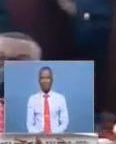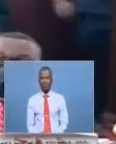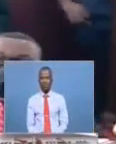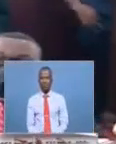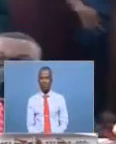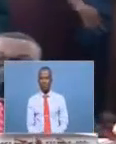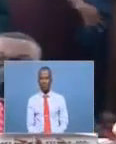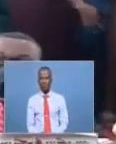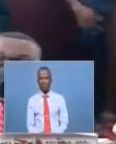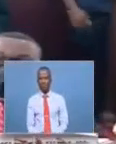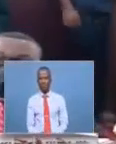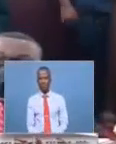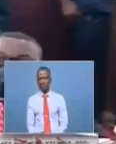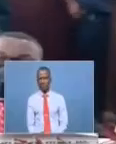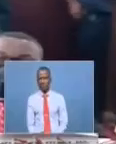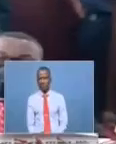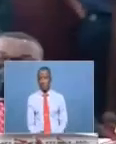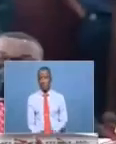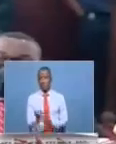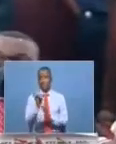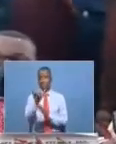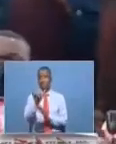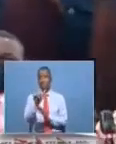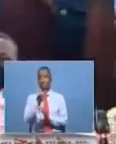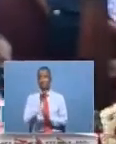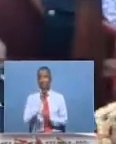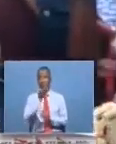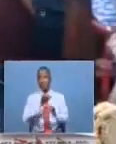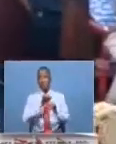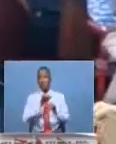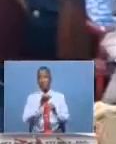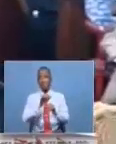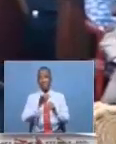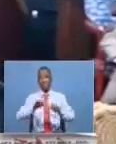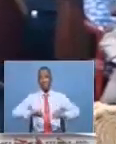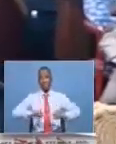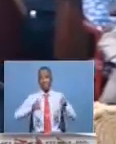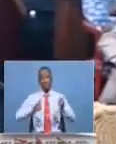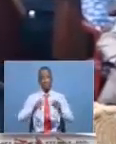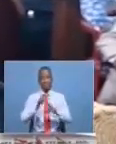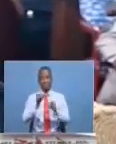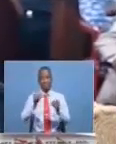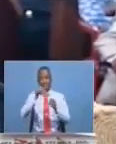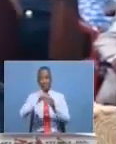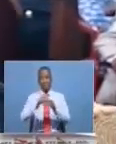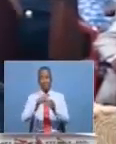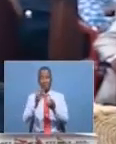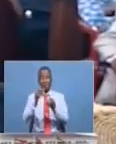Now, this does not appear to be denied in the submissions